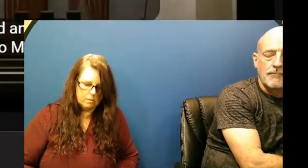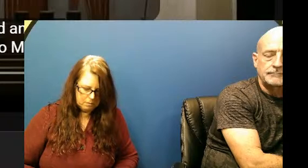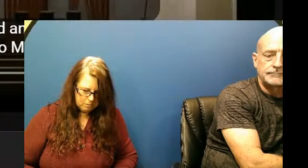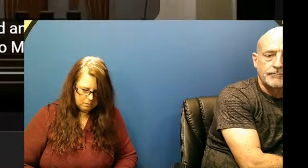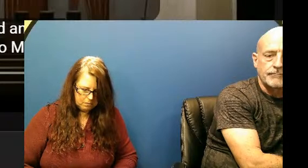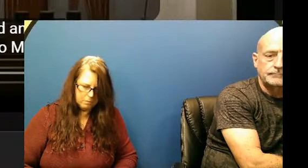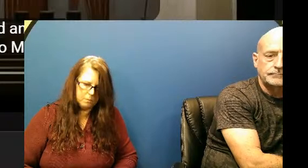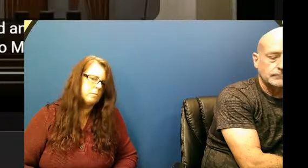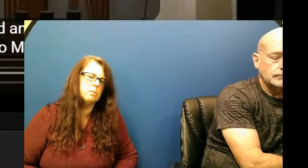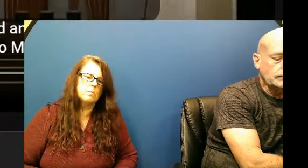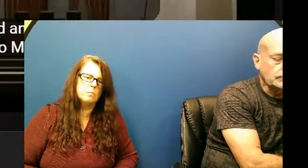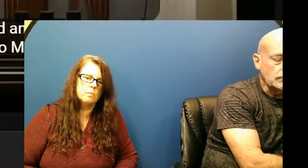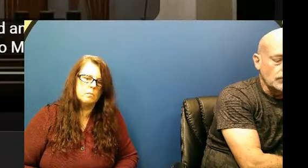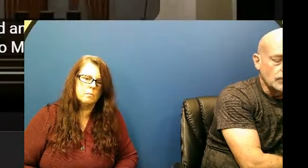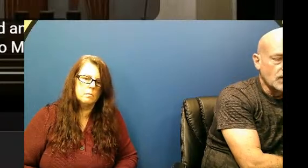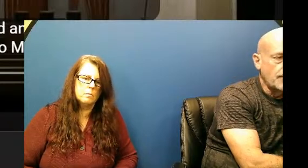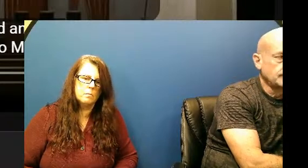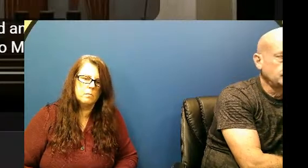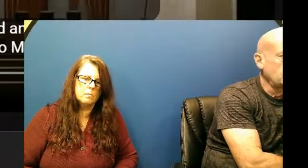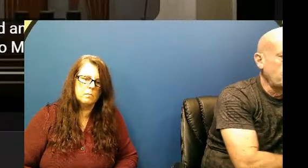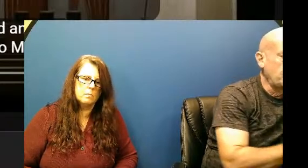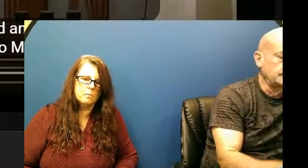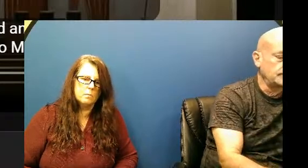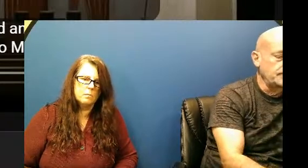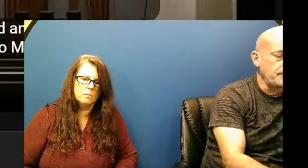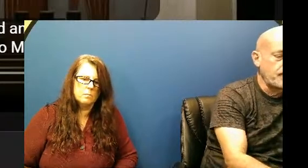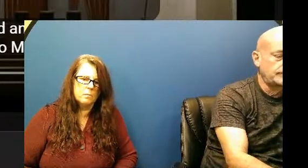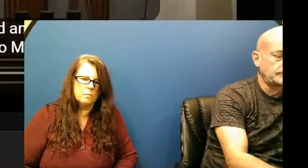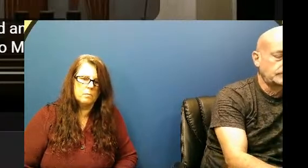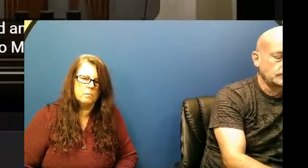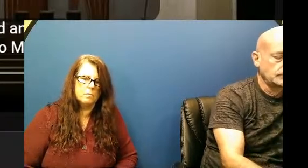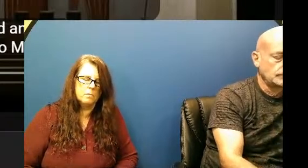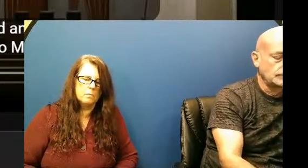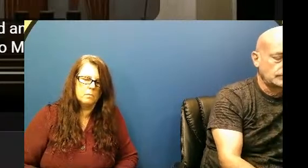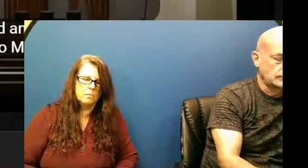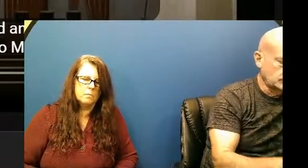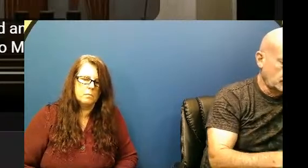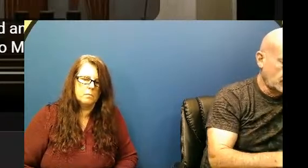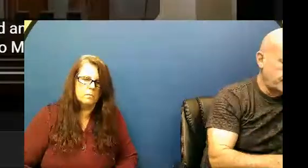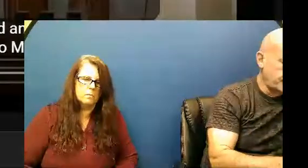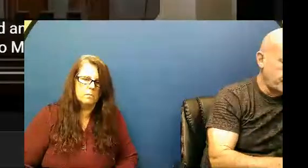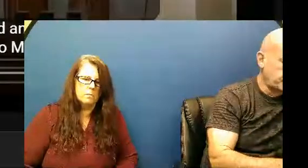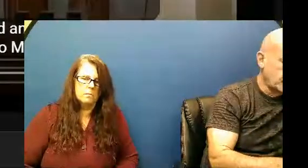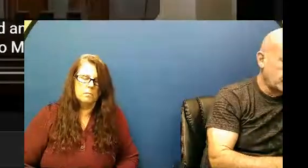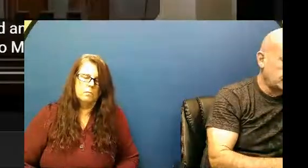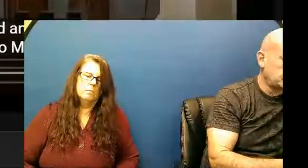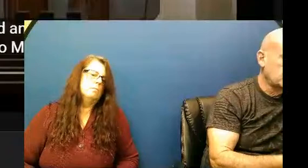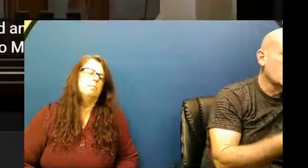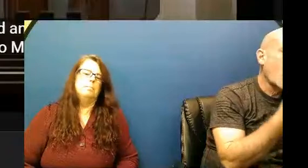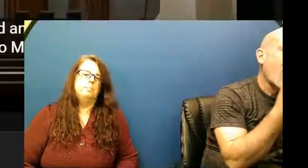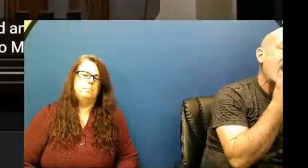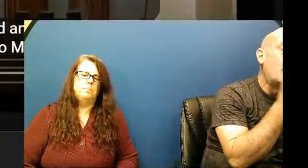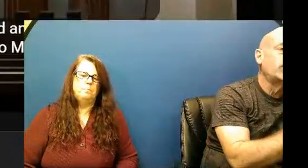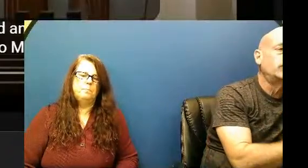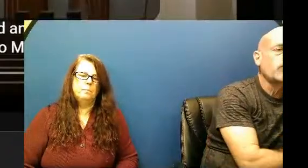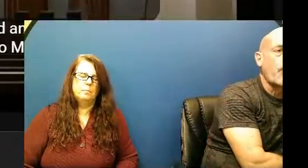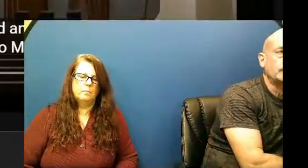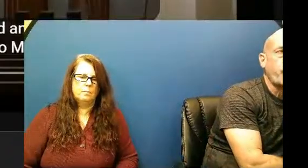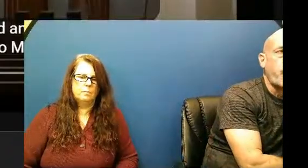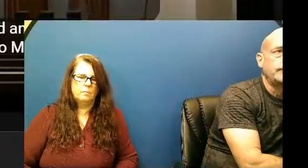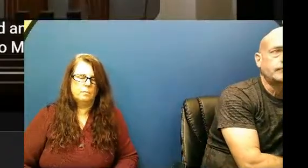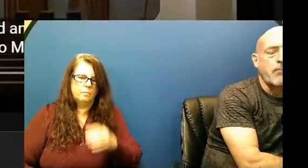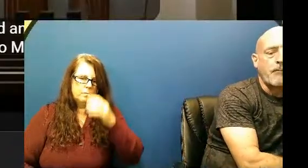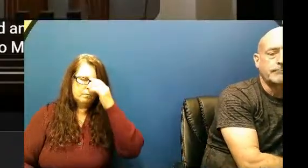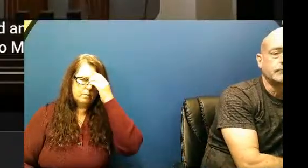security is implicated if the content on TikTok that is anti-democracy, undermines trust in our leaders. They